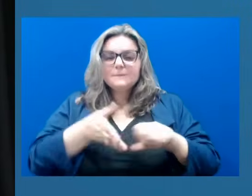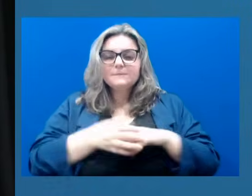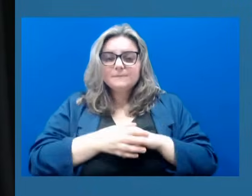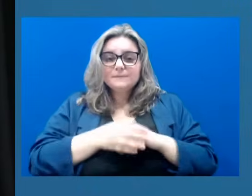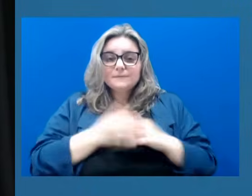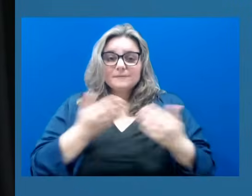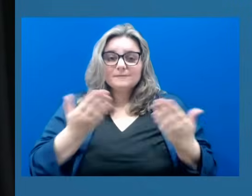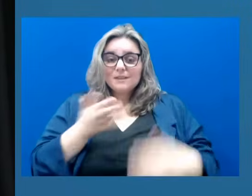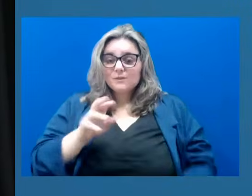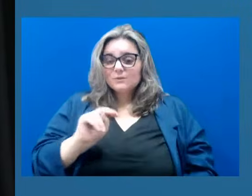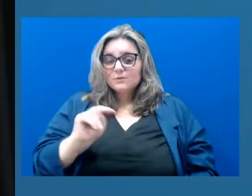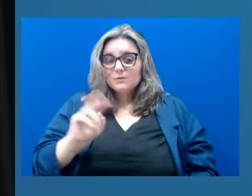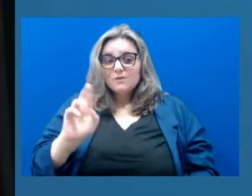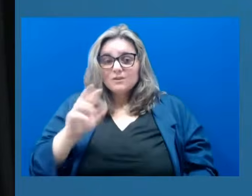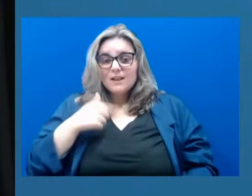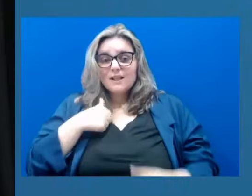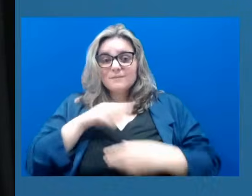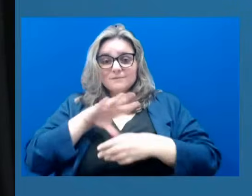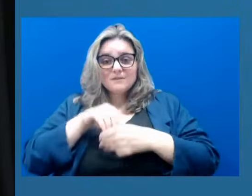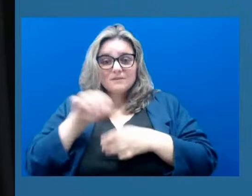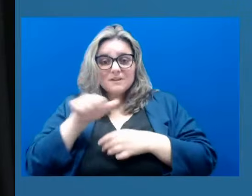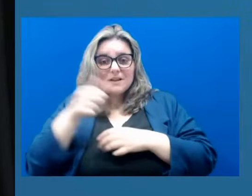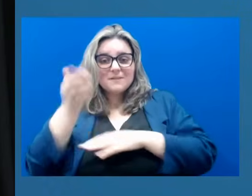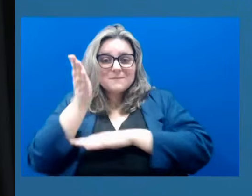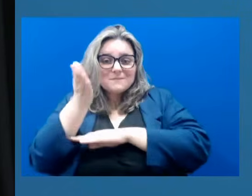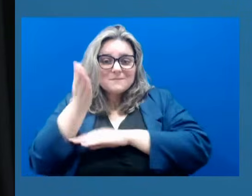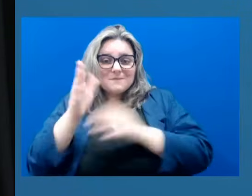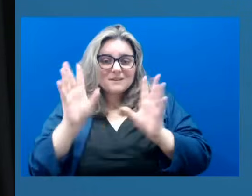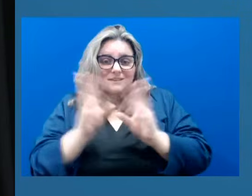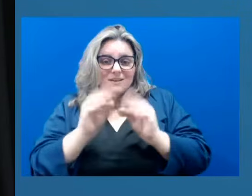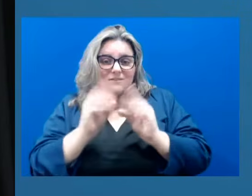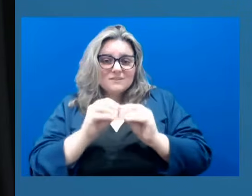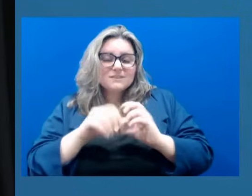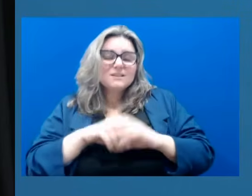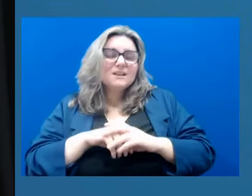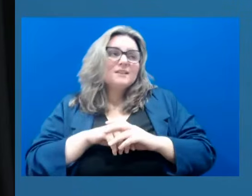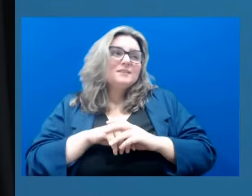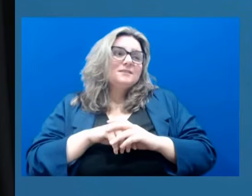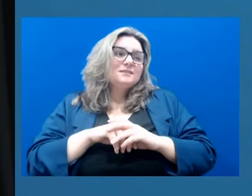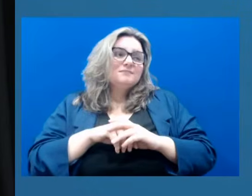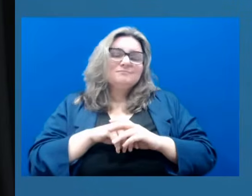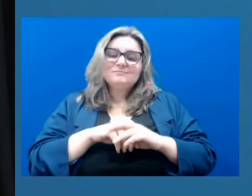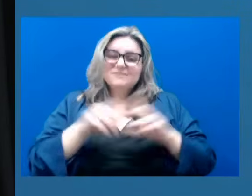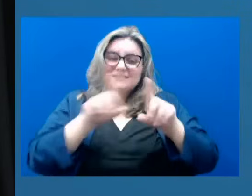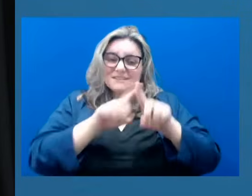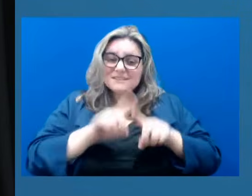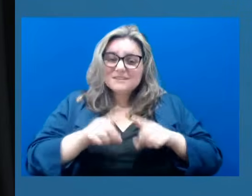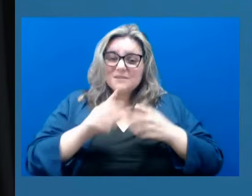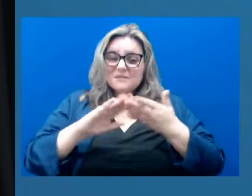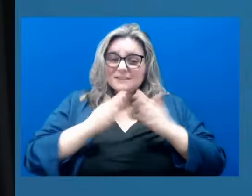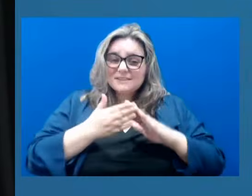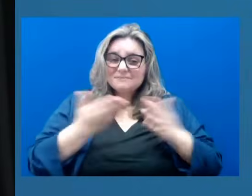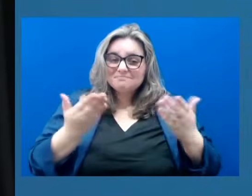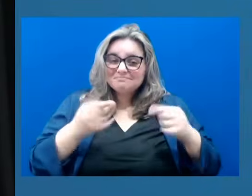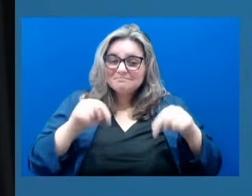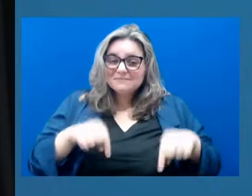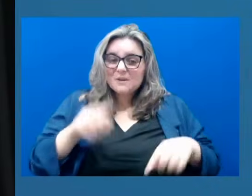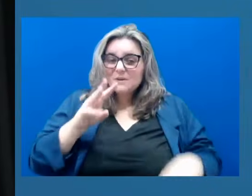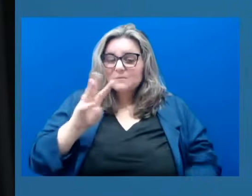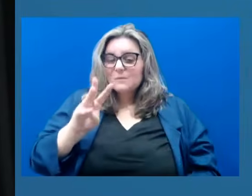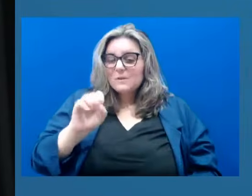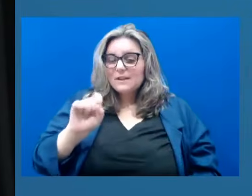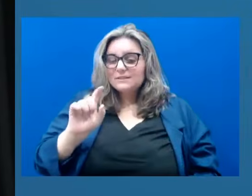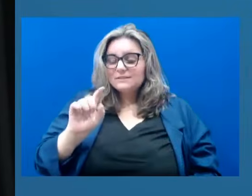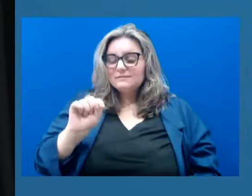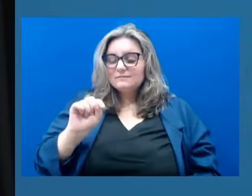conferences, I've been with Ruth Ann at how many press conferences in how many other cities in Westchester County where you've seen the same level of cooperation